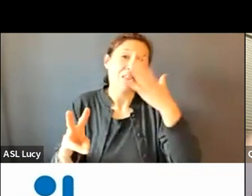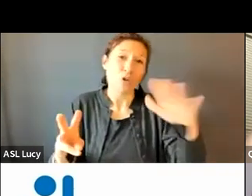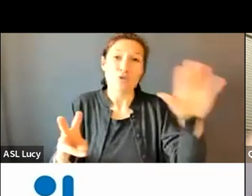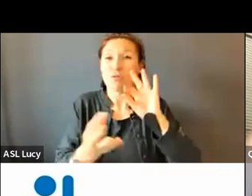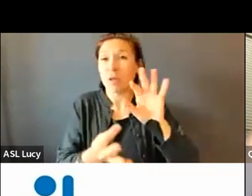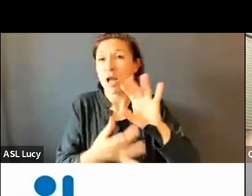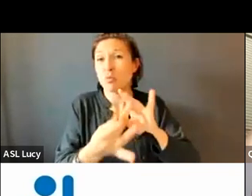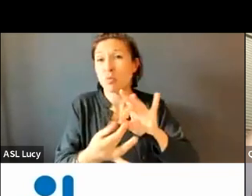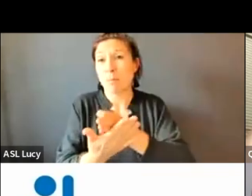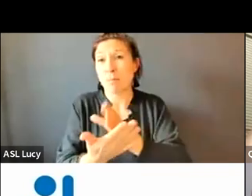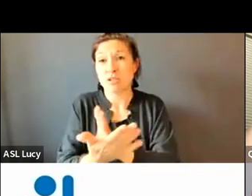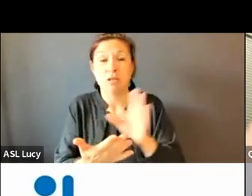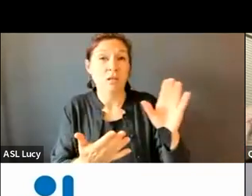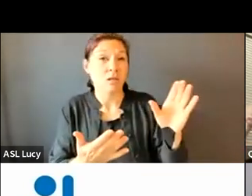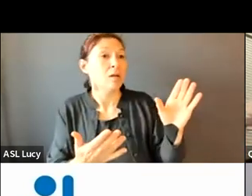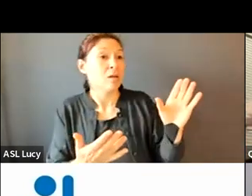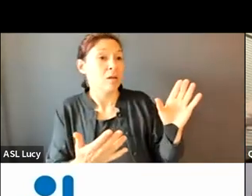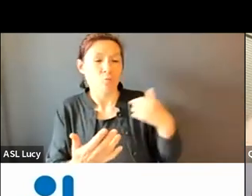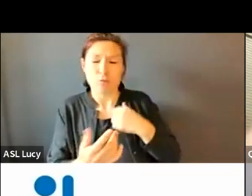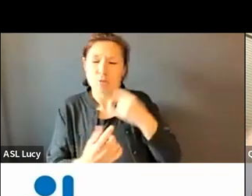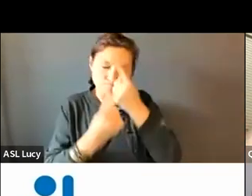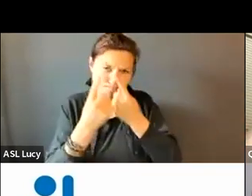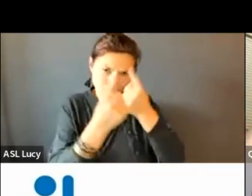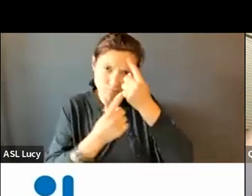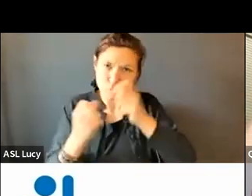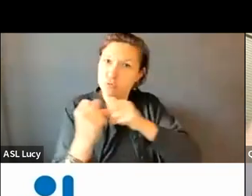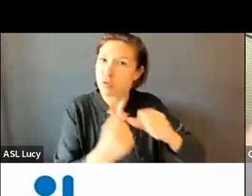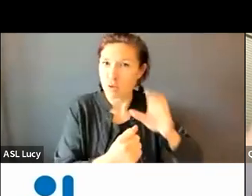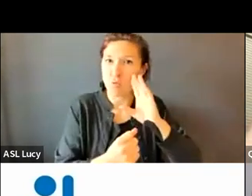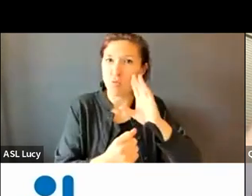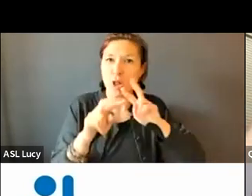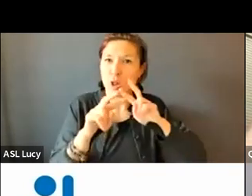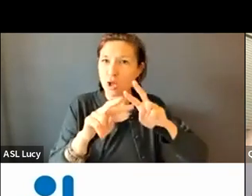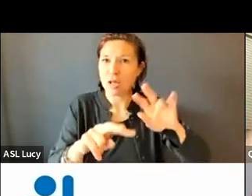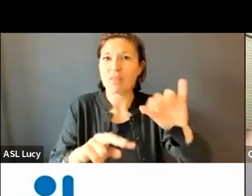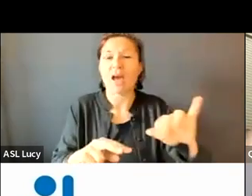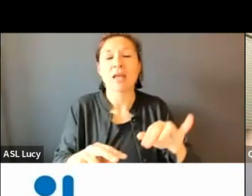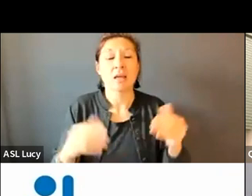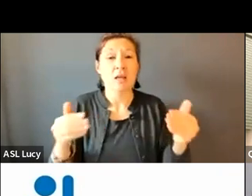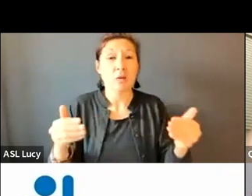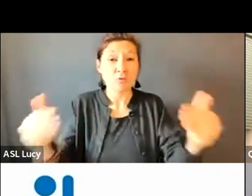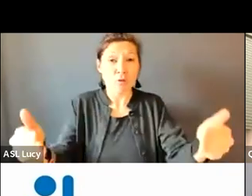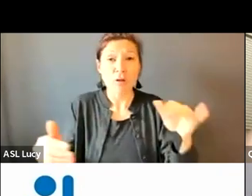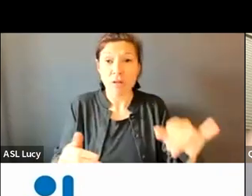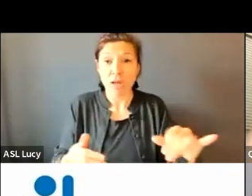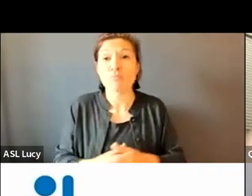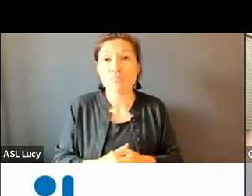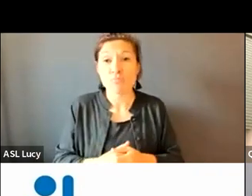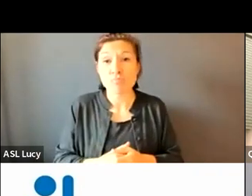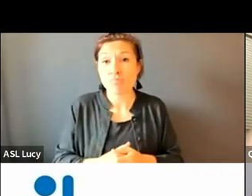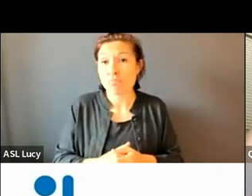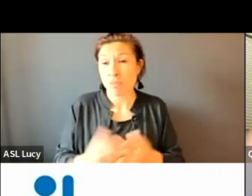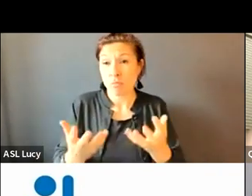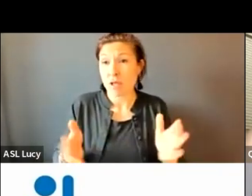uh we will take that under strong consideration as we look at going forward with it and would ask for